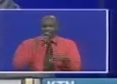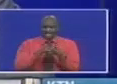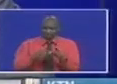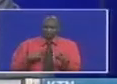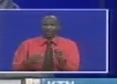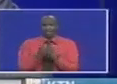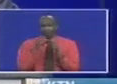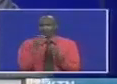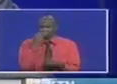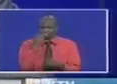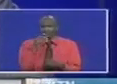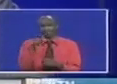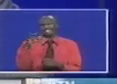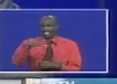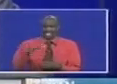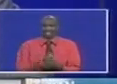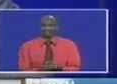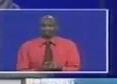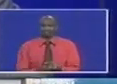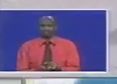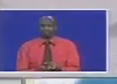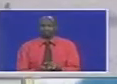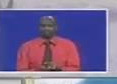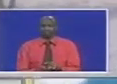relief given to the region.